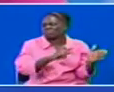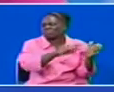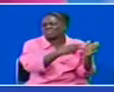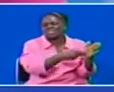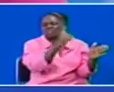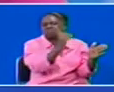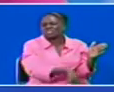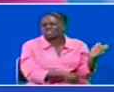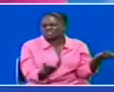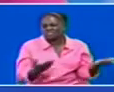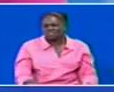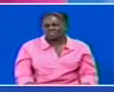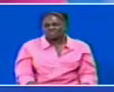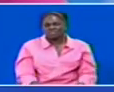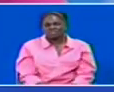that, Peter Kagwanja?